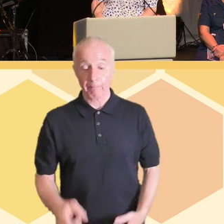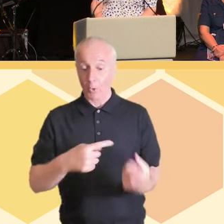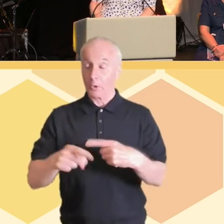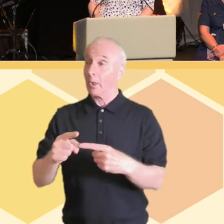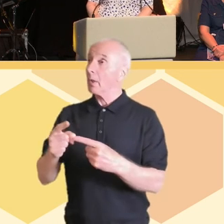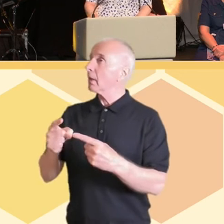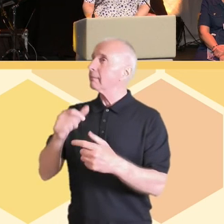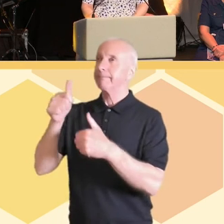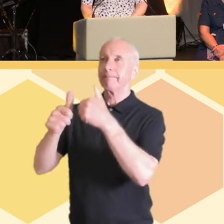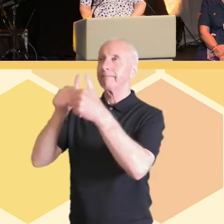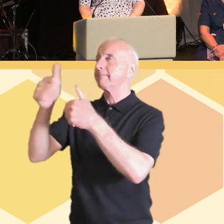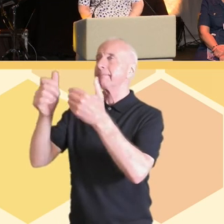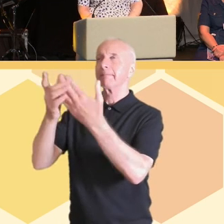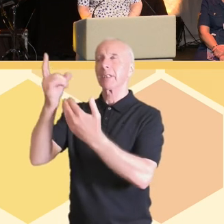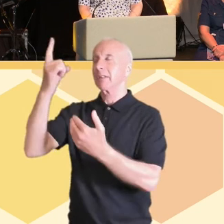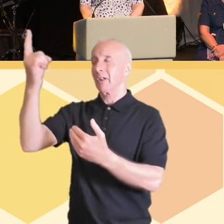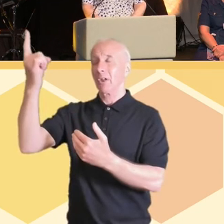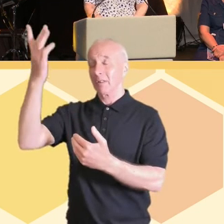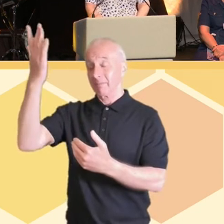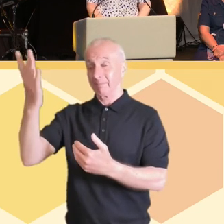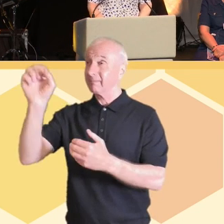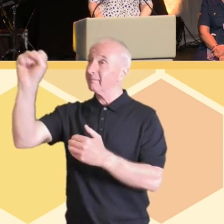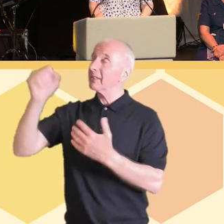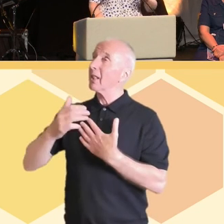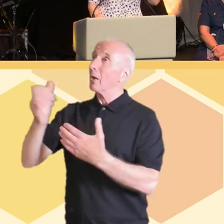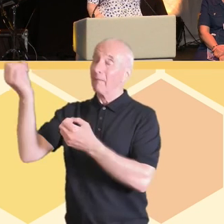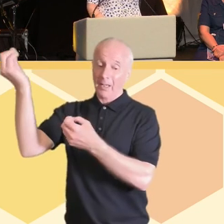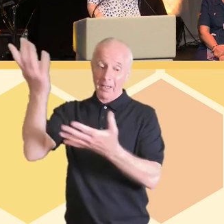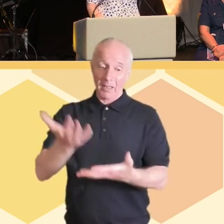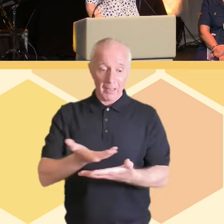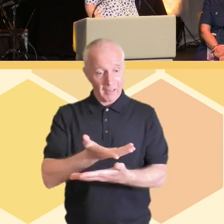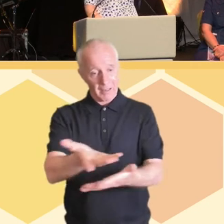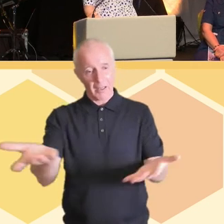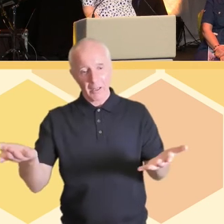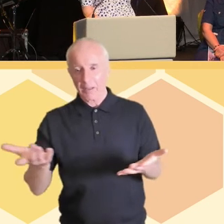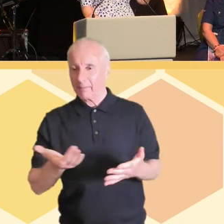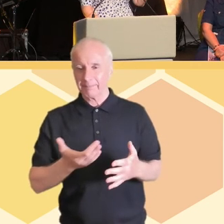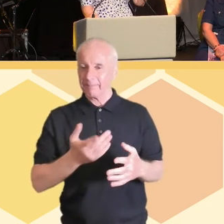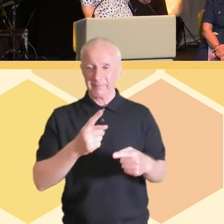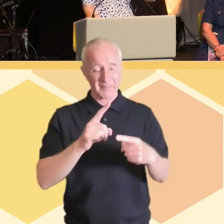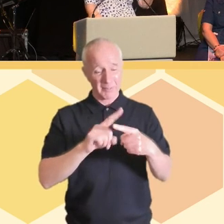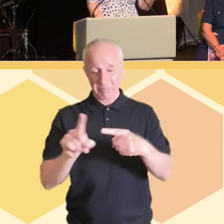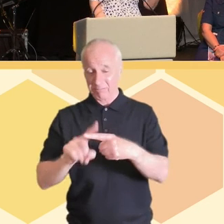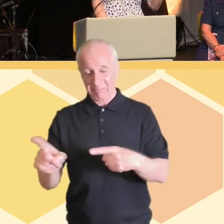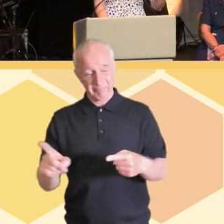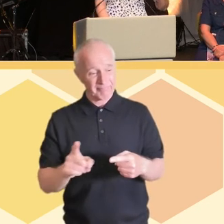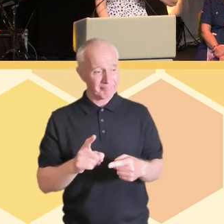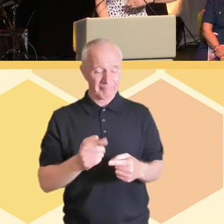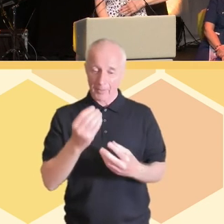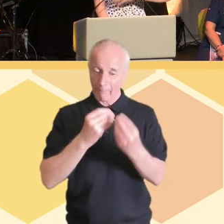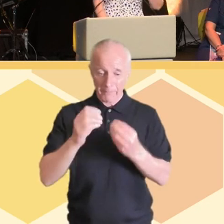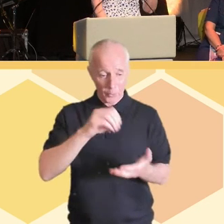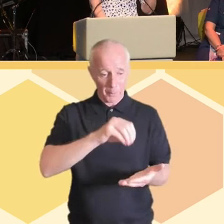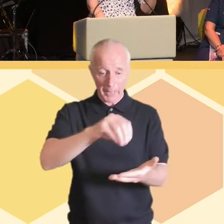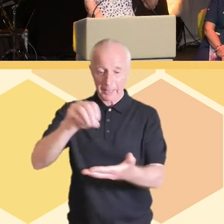love has been demonstrated in practical ways. And again, here's just a few pictures. You know, there are food banks, community fridges, there's